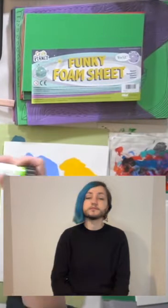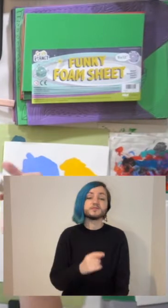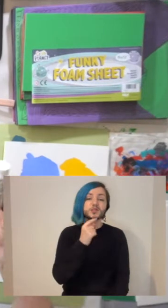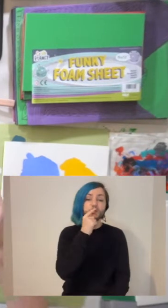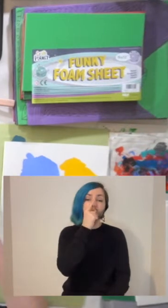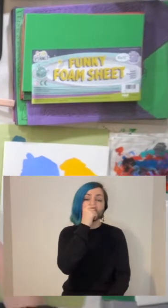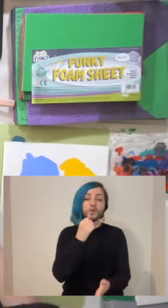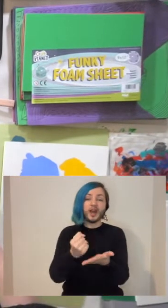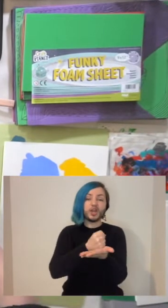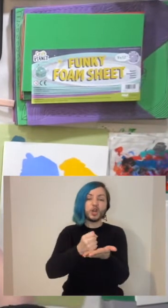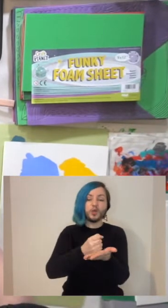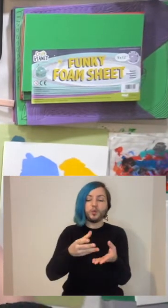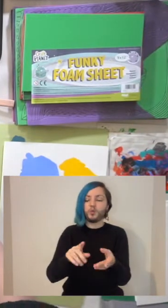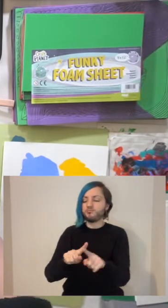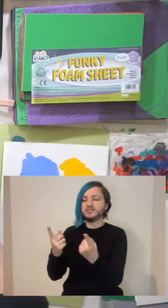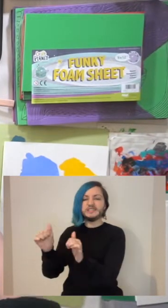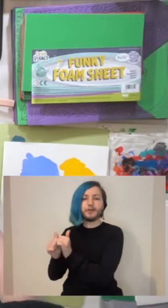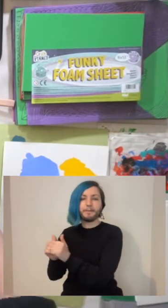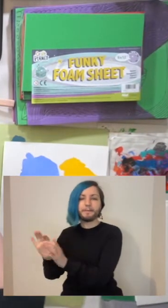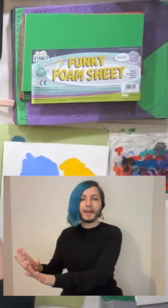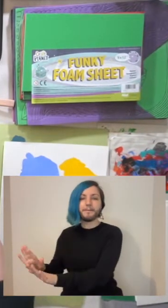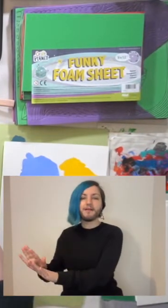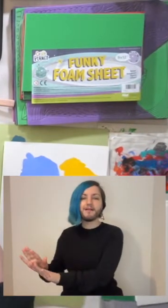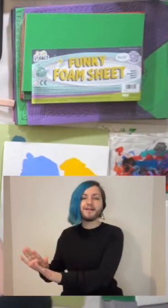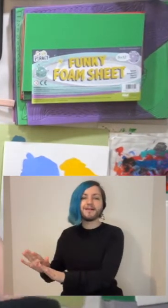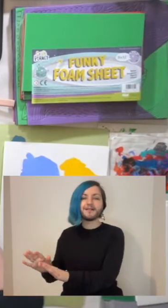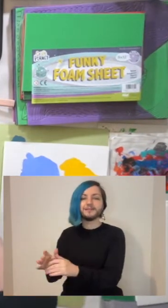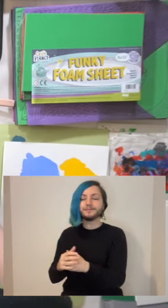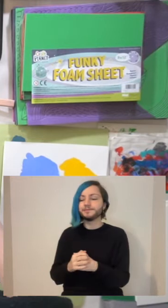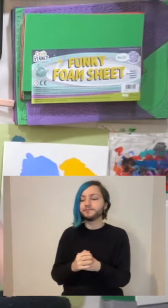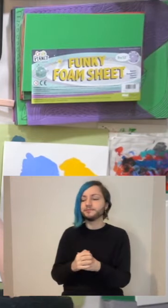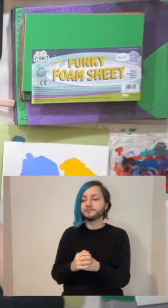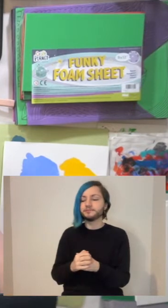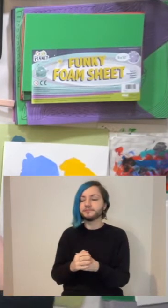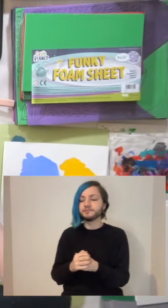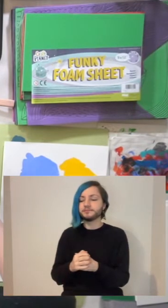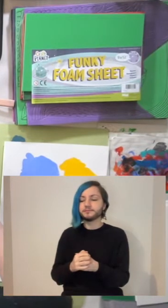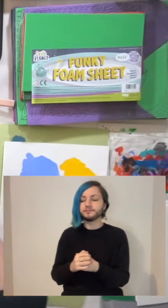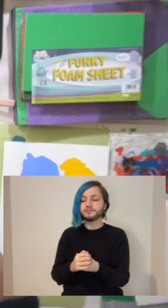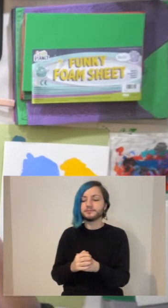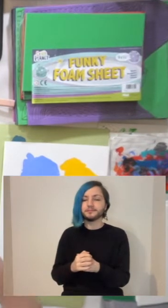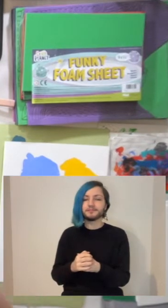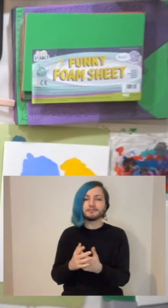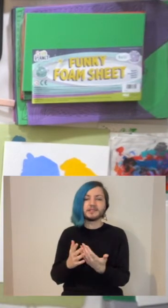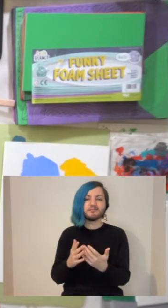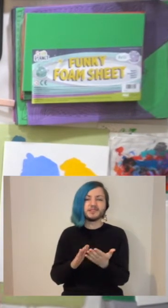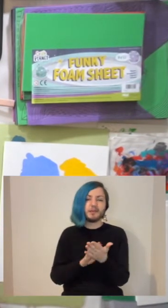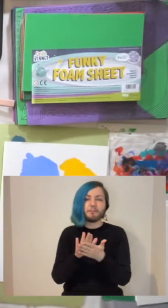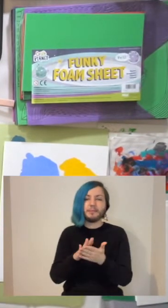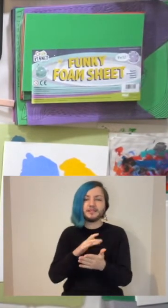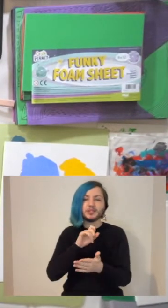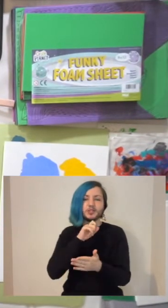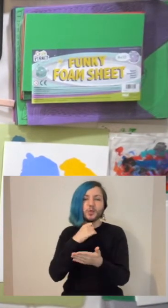You can do this away from your artwork if you are more, if you don't want